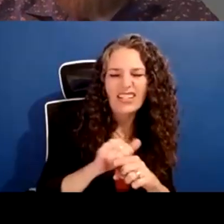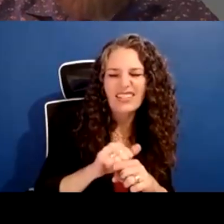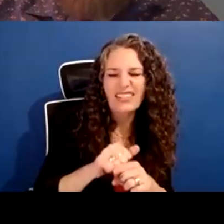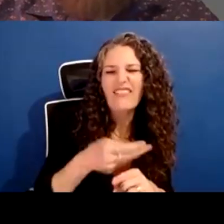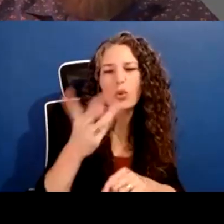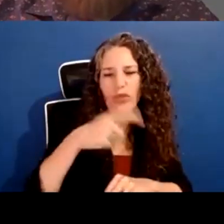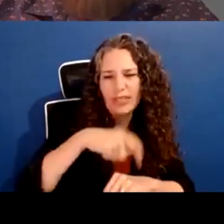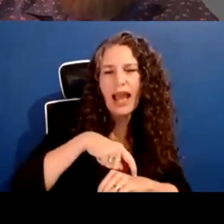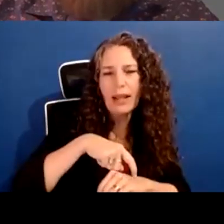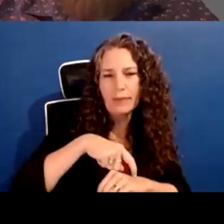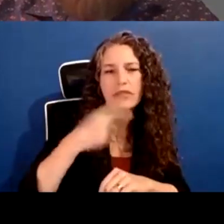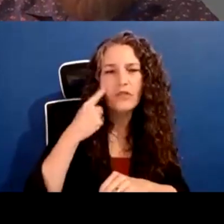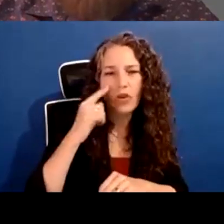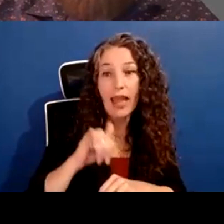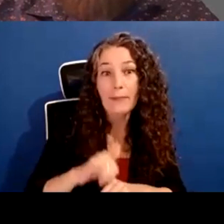Yep. Some great advice all around.